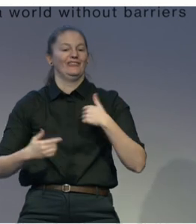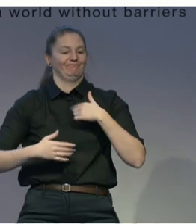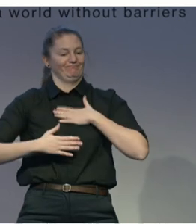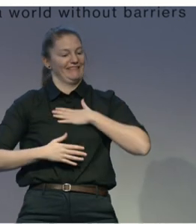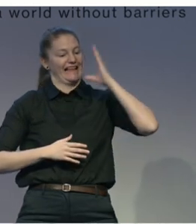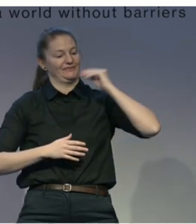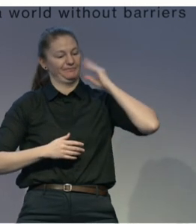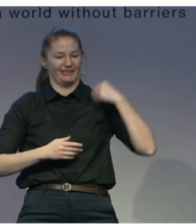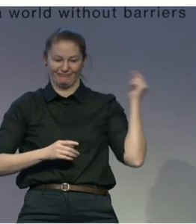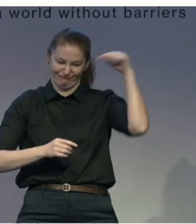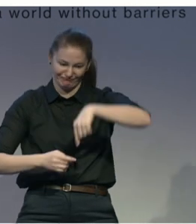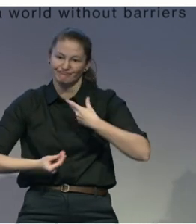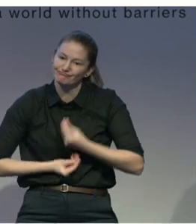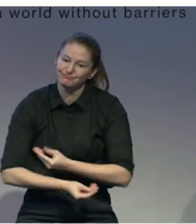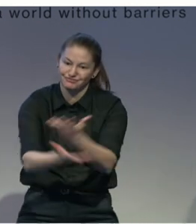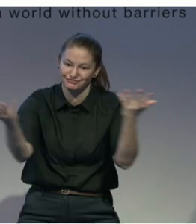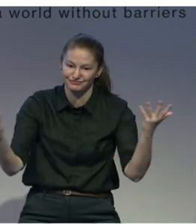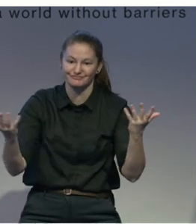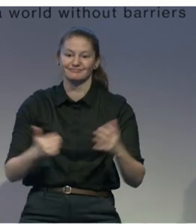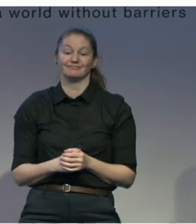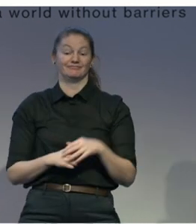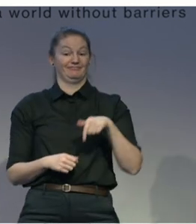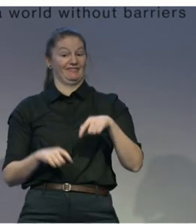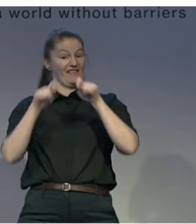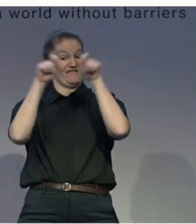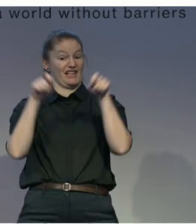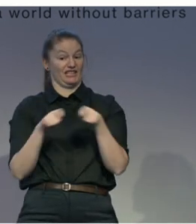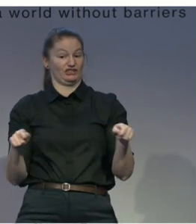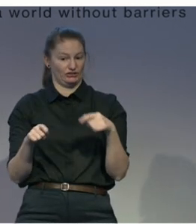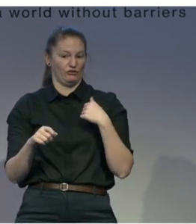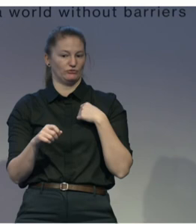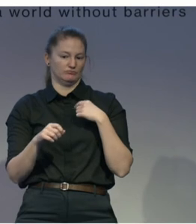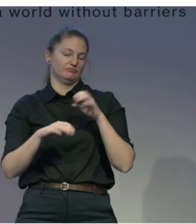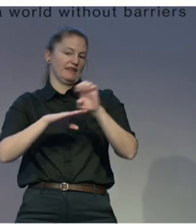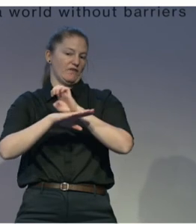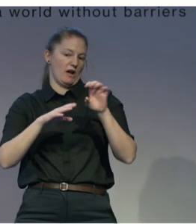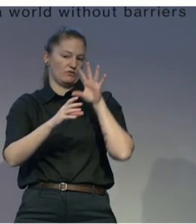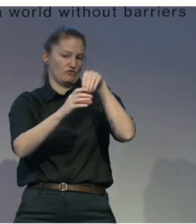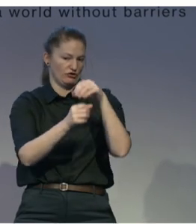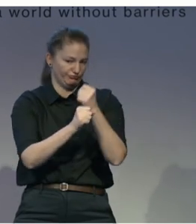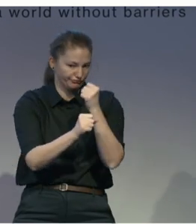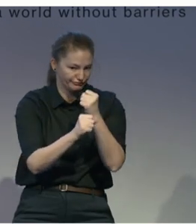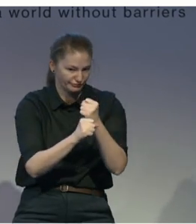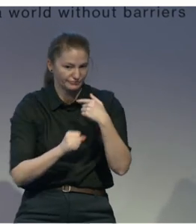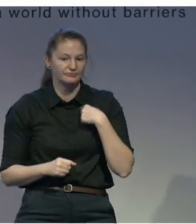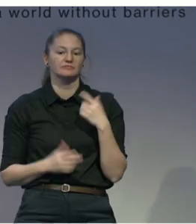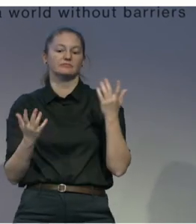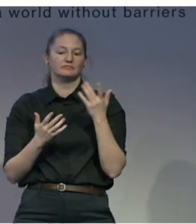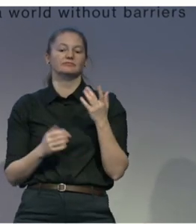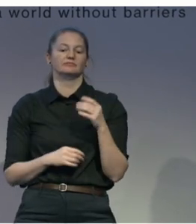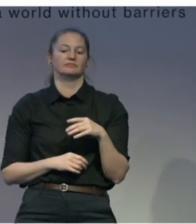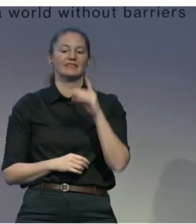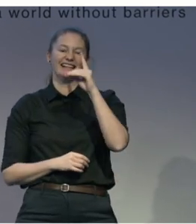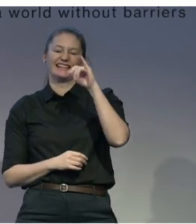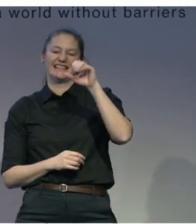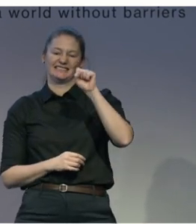I work at the Fundación Discapacidad y Desarrollo, Disability and Development Foundation, a nonprofit